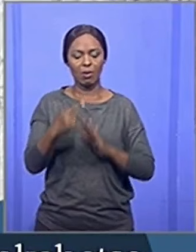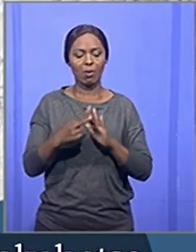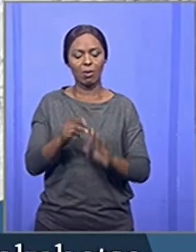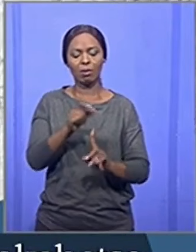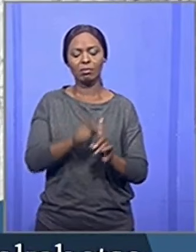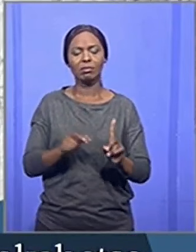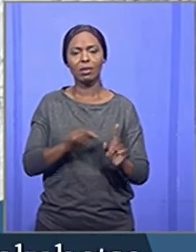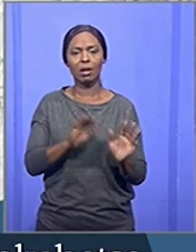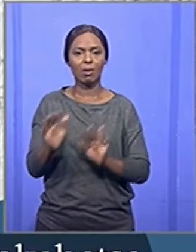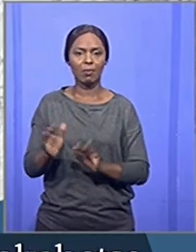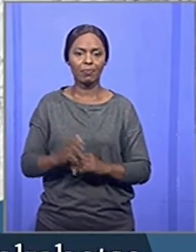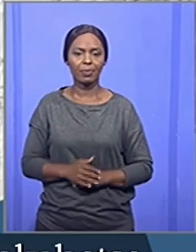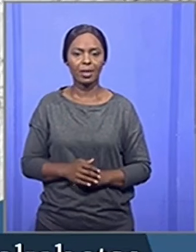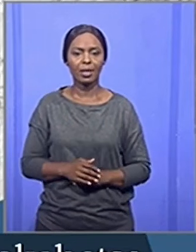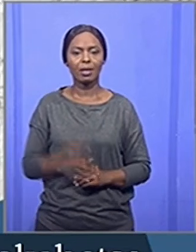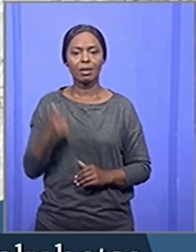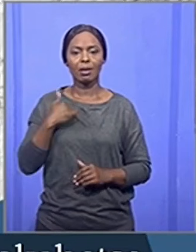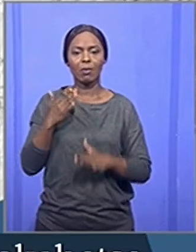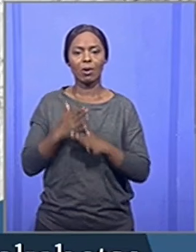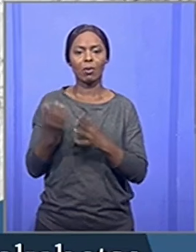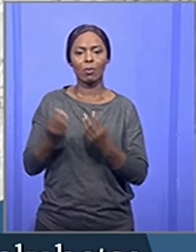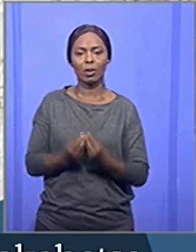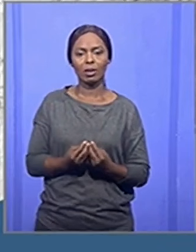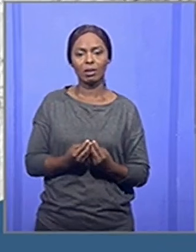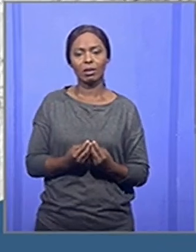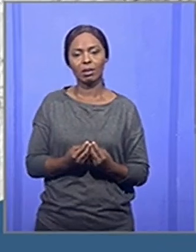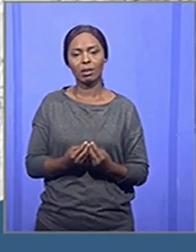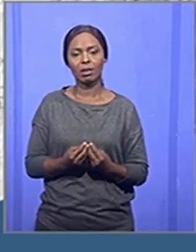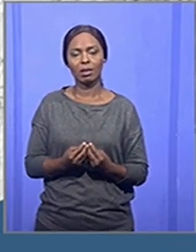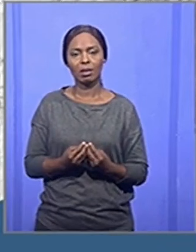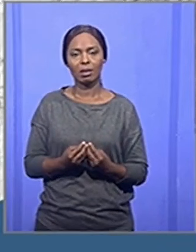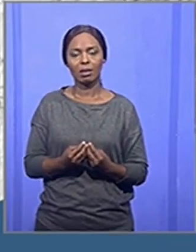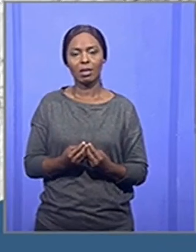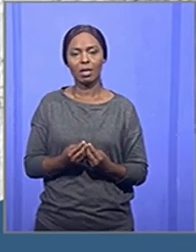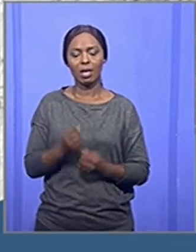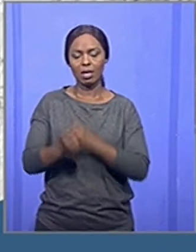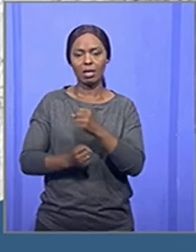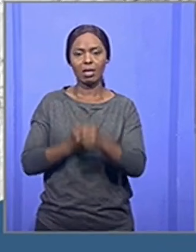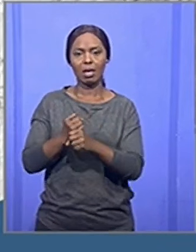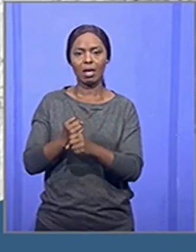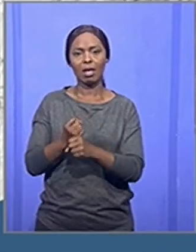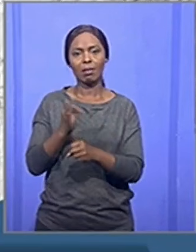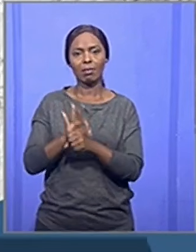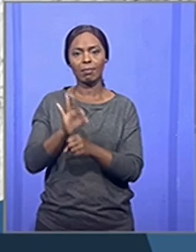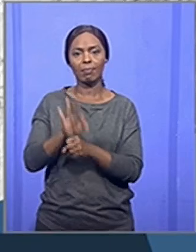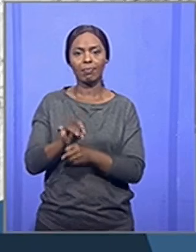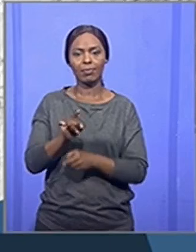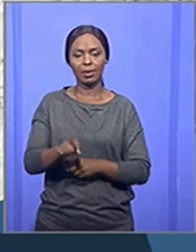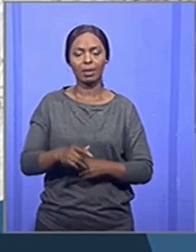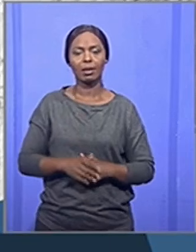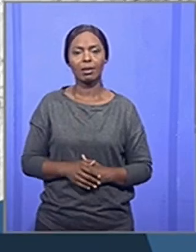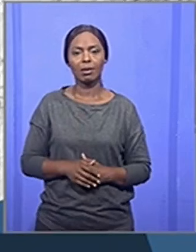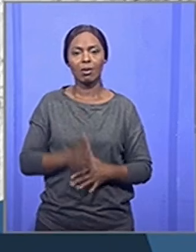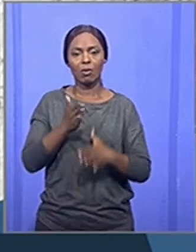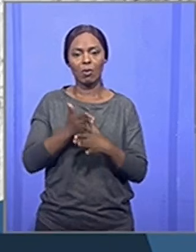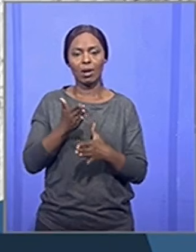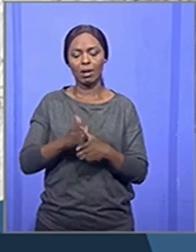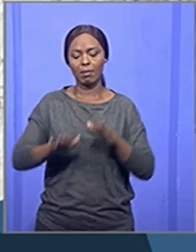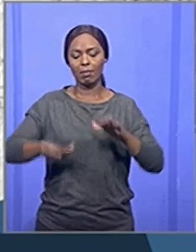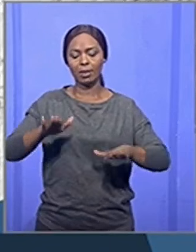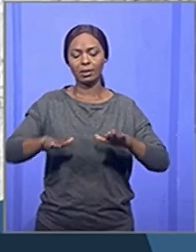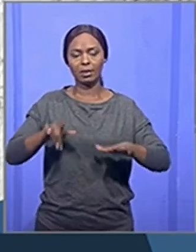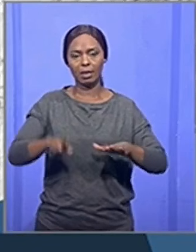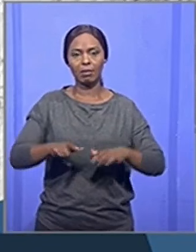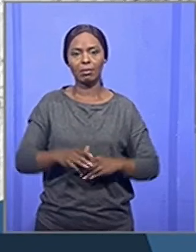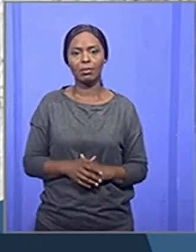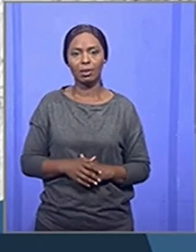Mme Makgeta re sebeditse le yena dilemo tse ka bang 13 moifong wa puo ya Sesotho